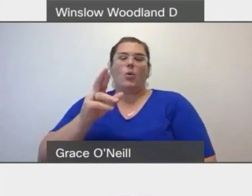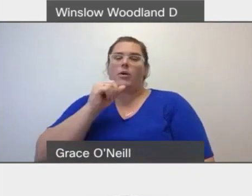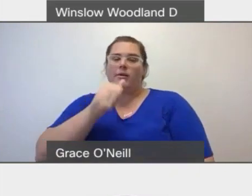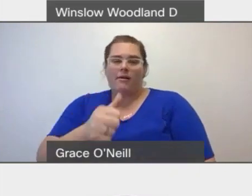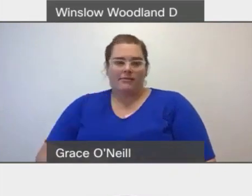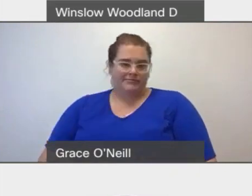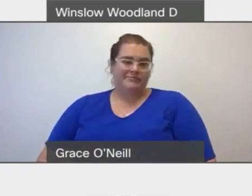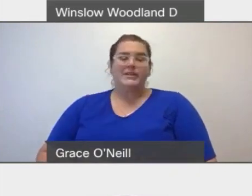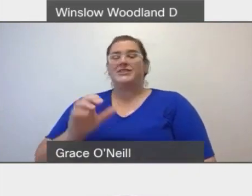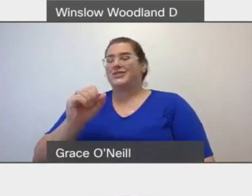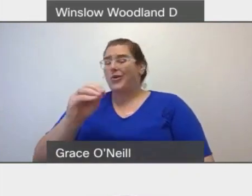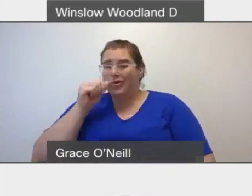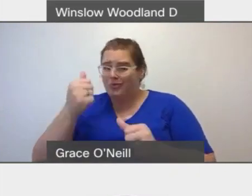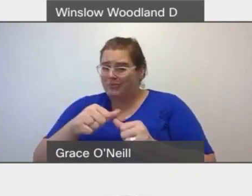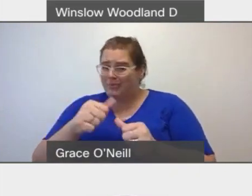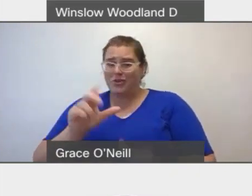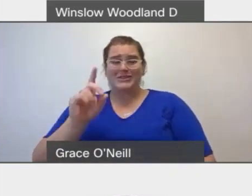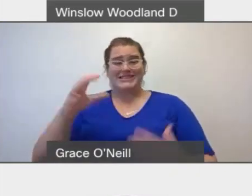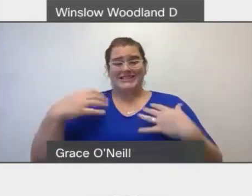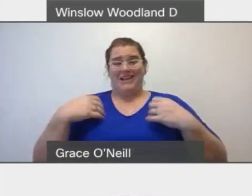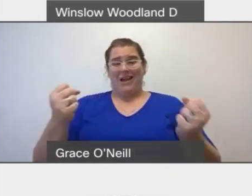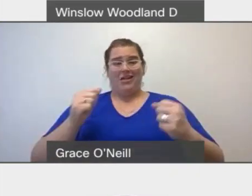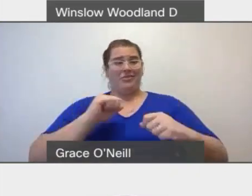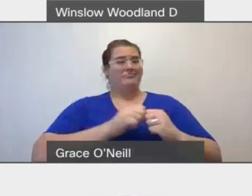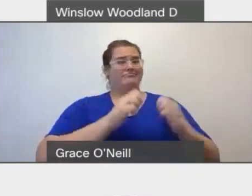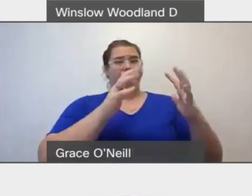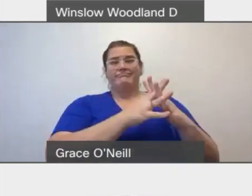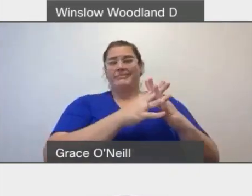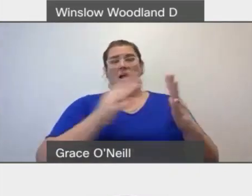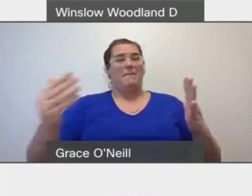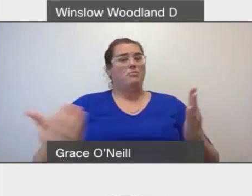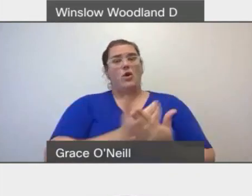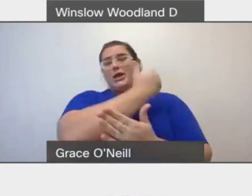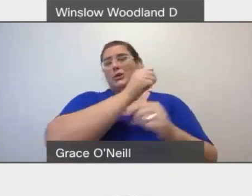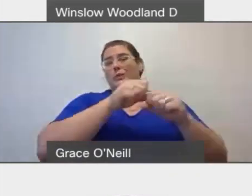no idea how many waiver requests they'll get,